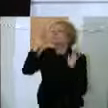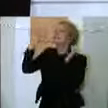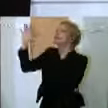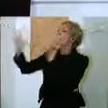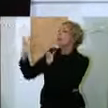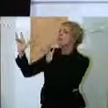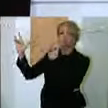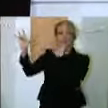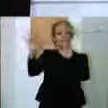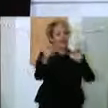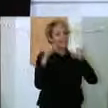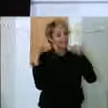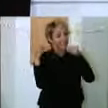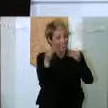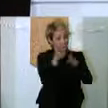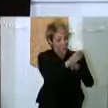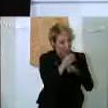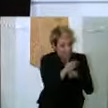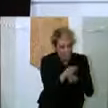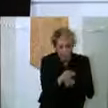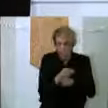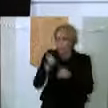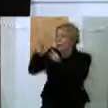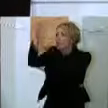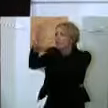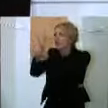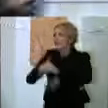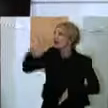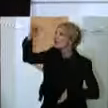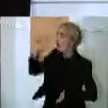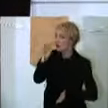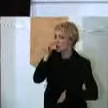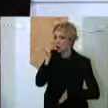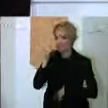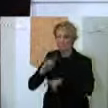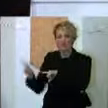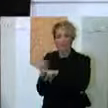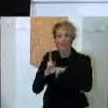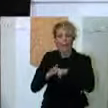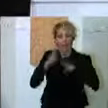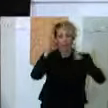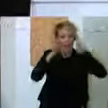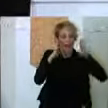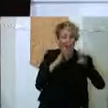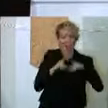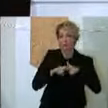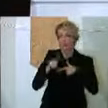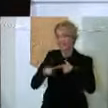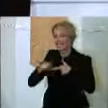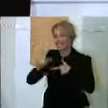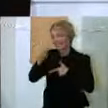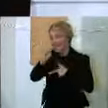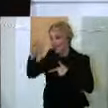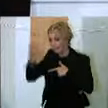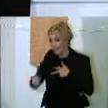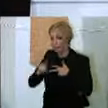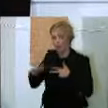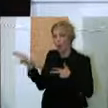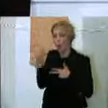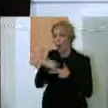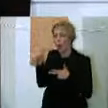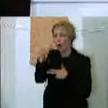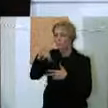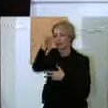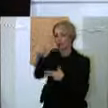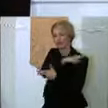and protection each and every one of us is given, and the blessing of God, known to us as Creator, Savior, and Holy Spirit, be with